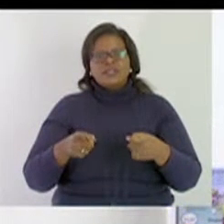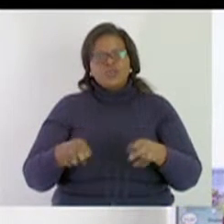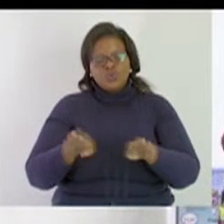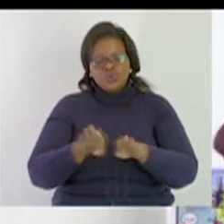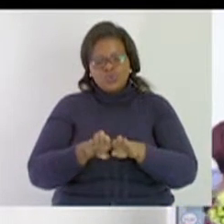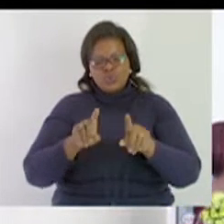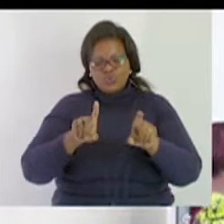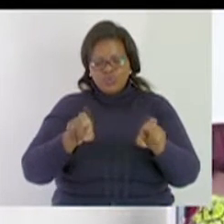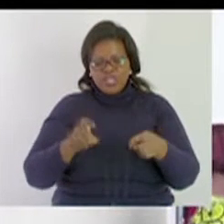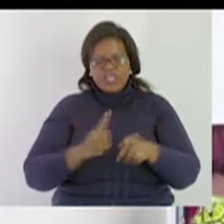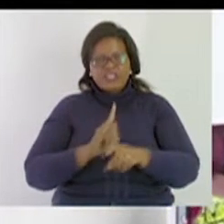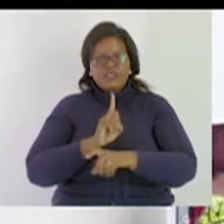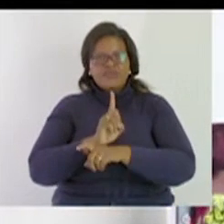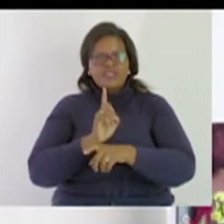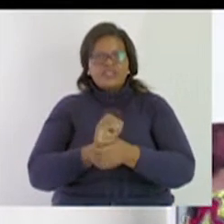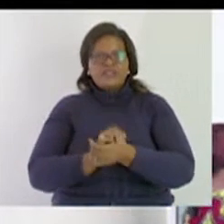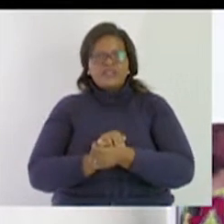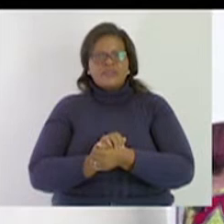brackets first.